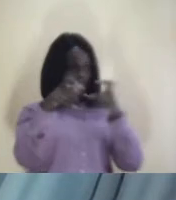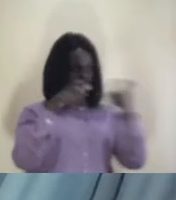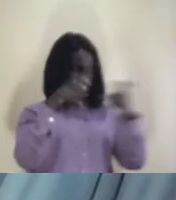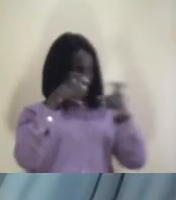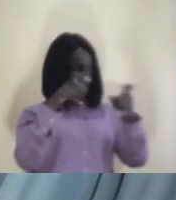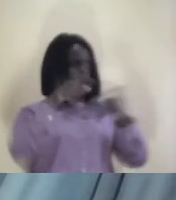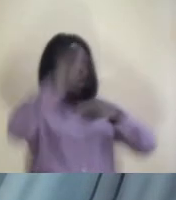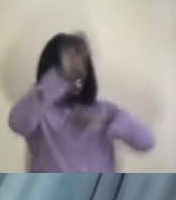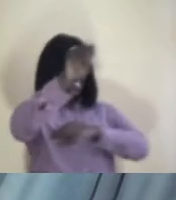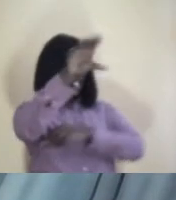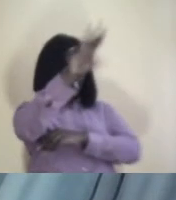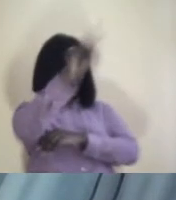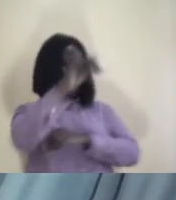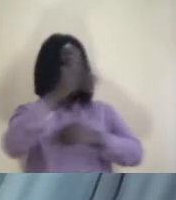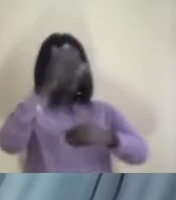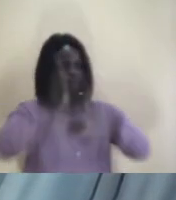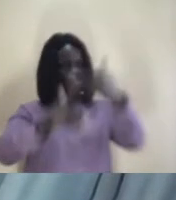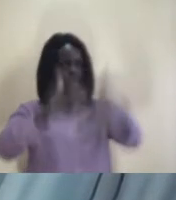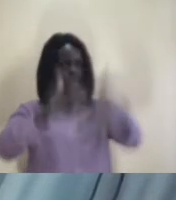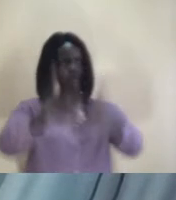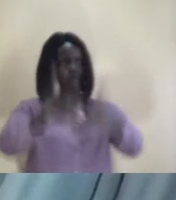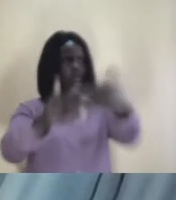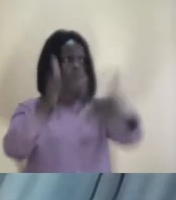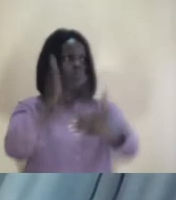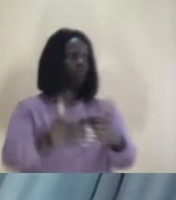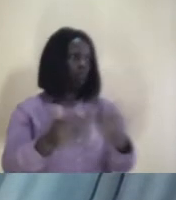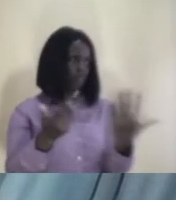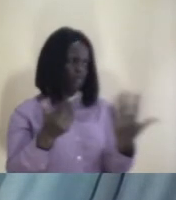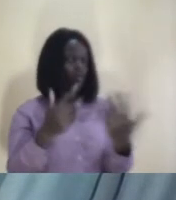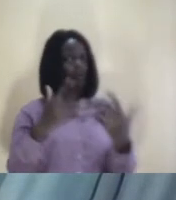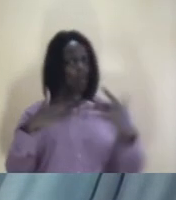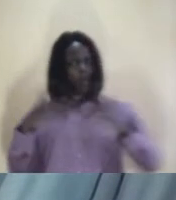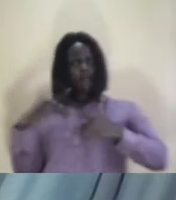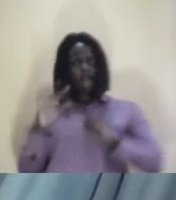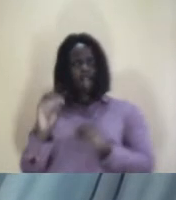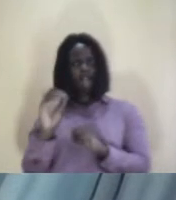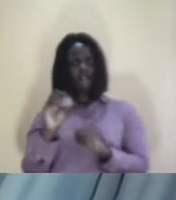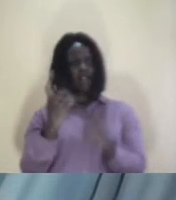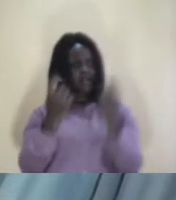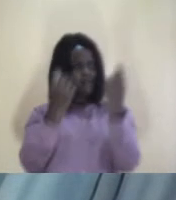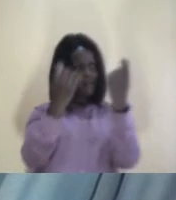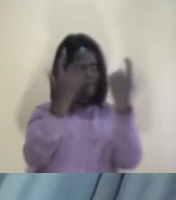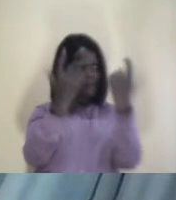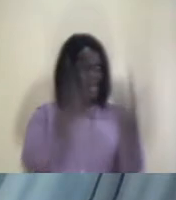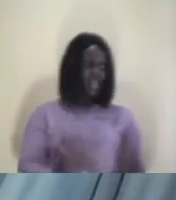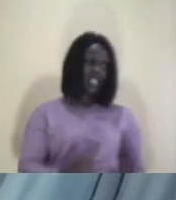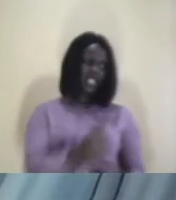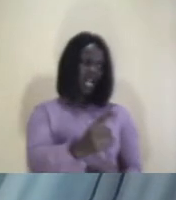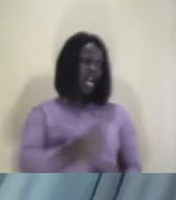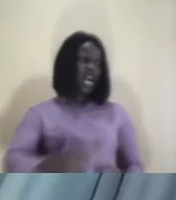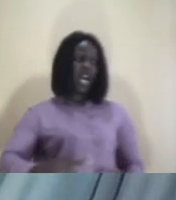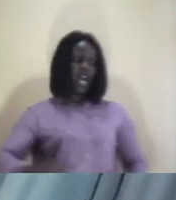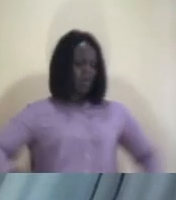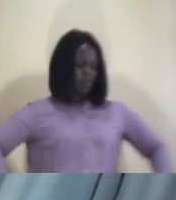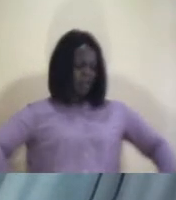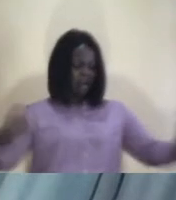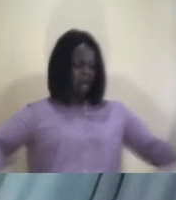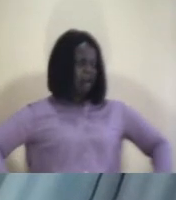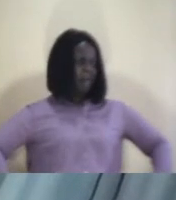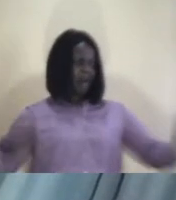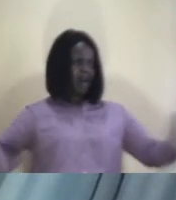SCM processes are fruited, and we are concerned that this budget will be misused and there